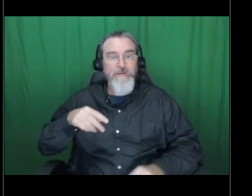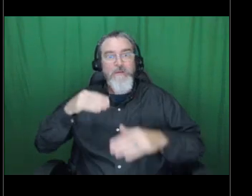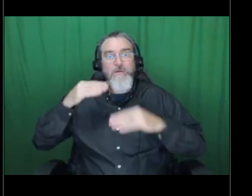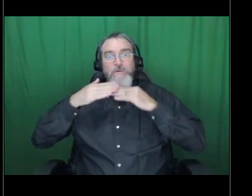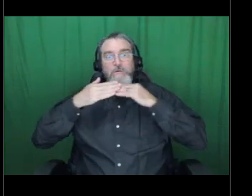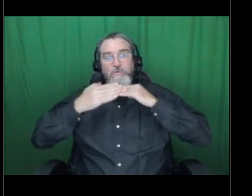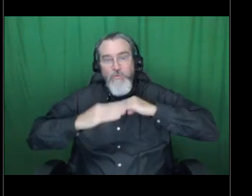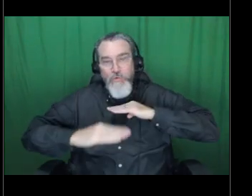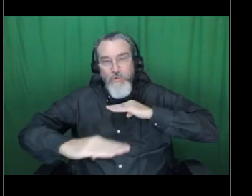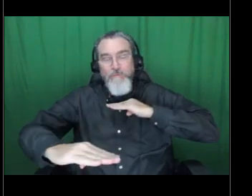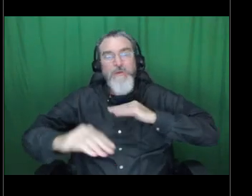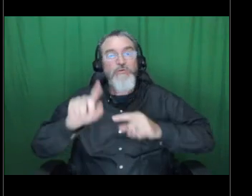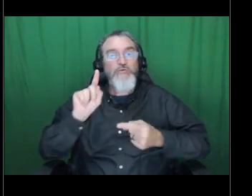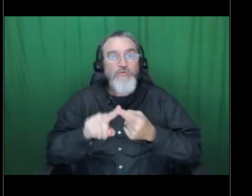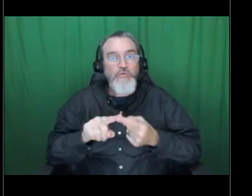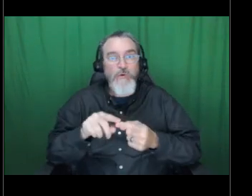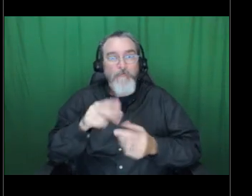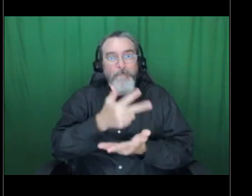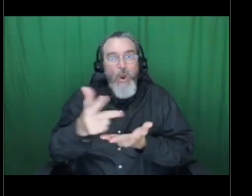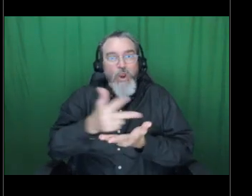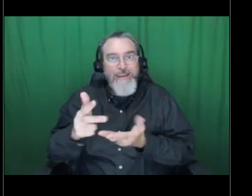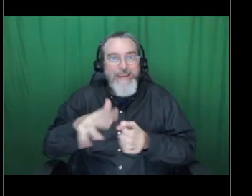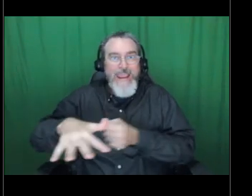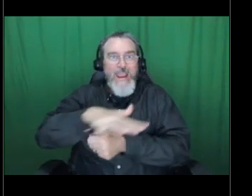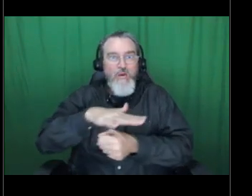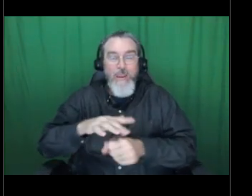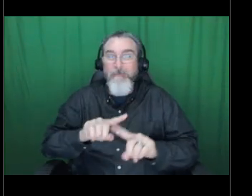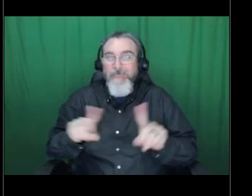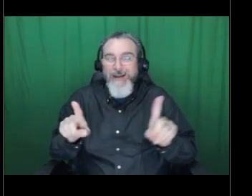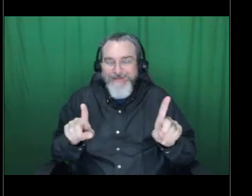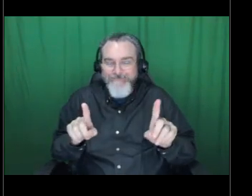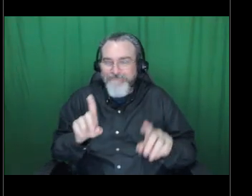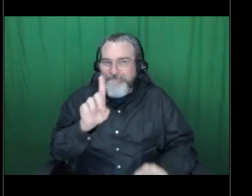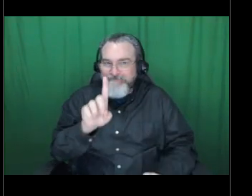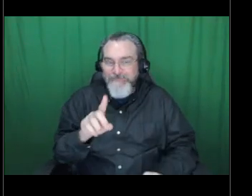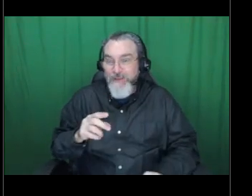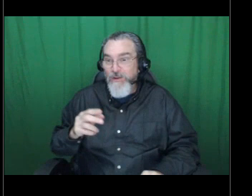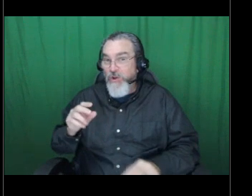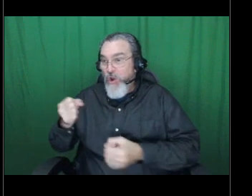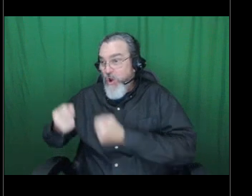must not extend into a traffic lane.